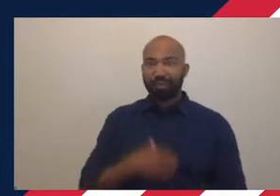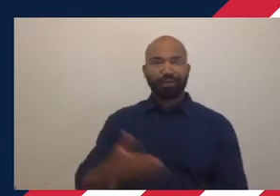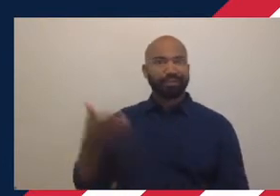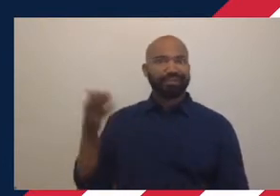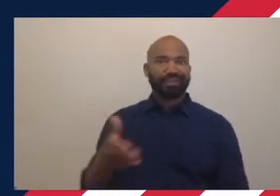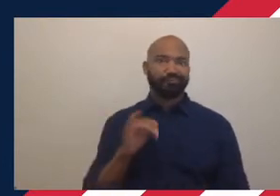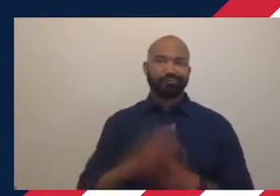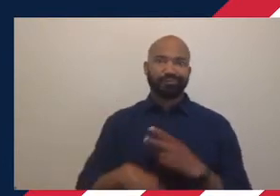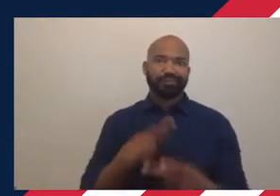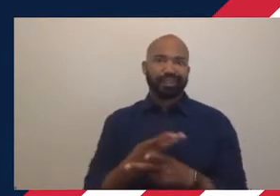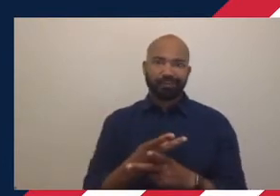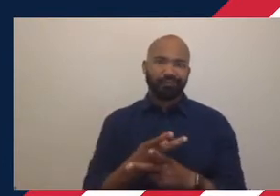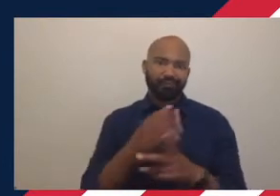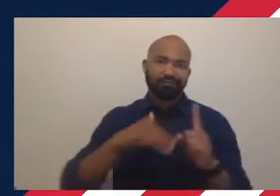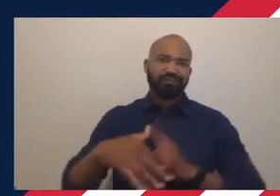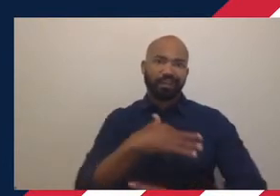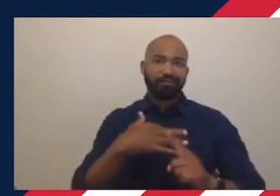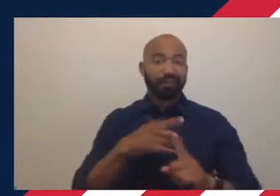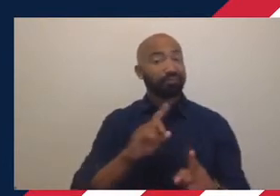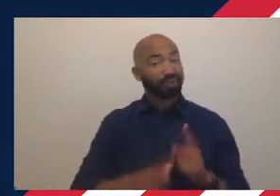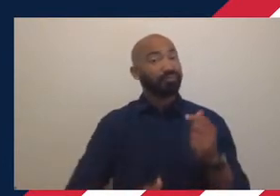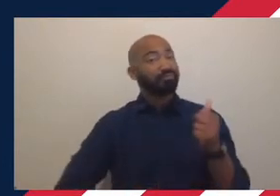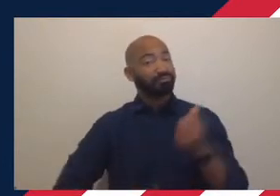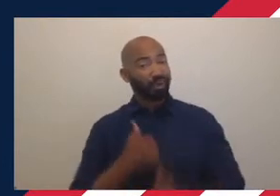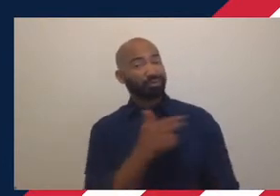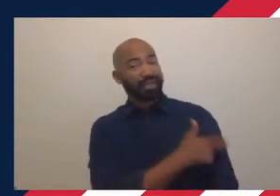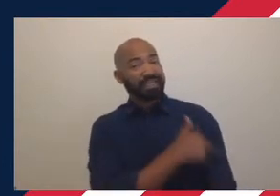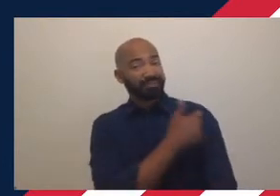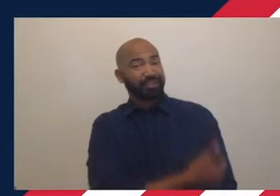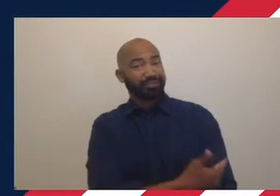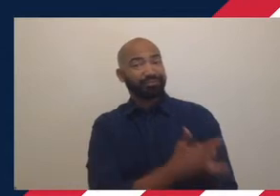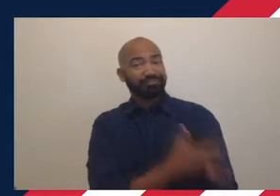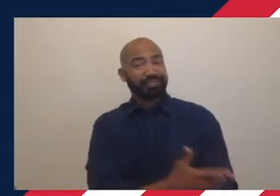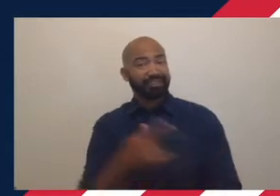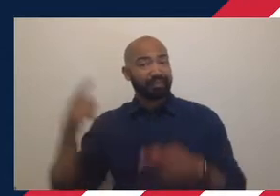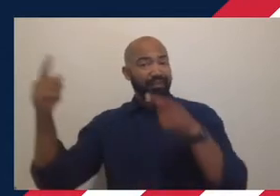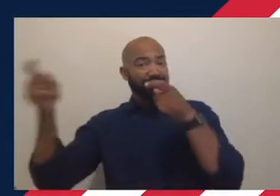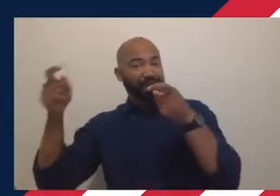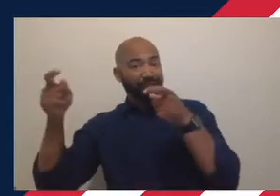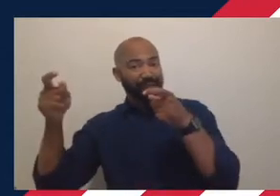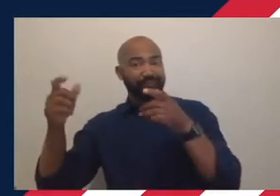hospitals, unfortunately, there is that disconnect between management and